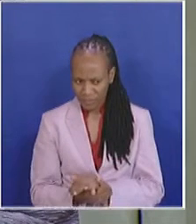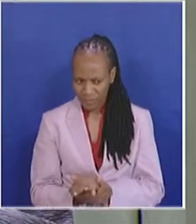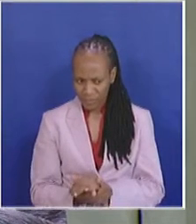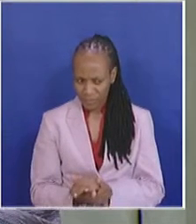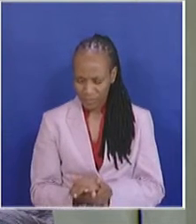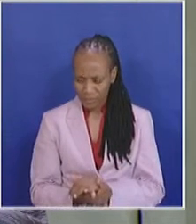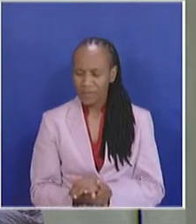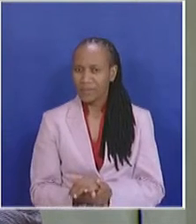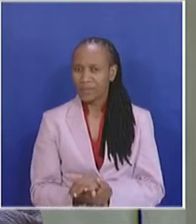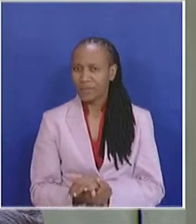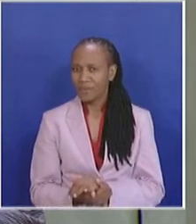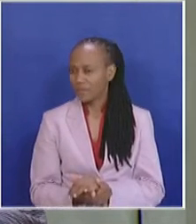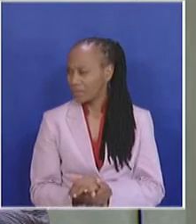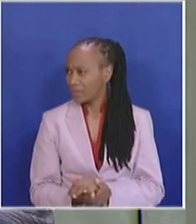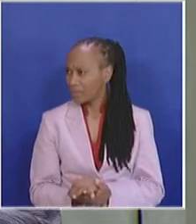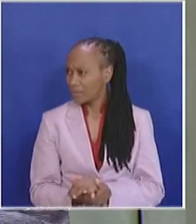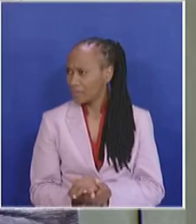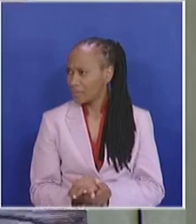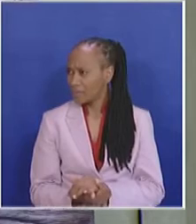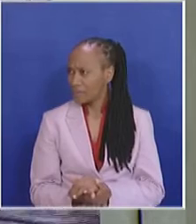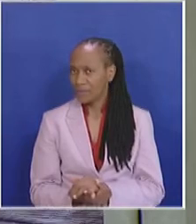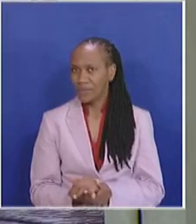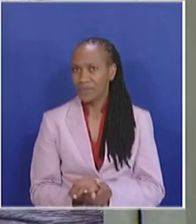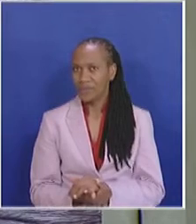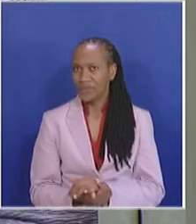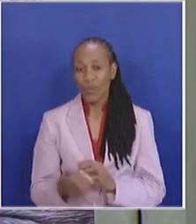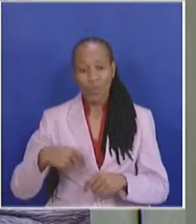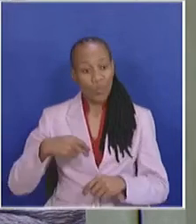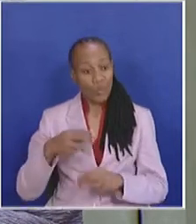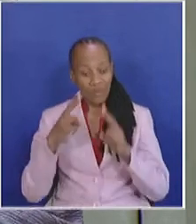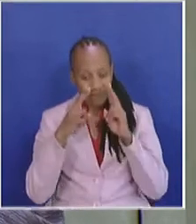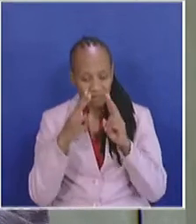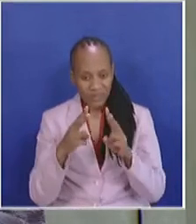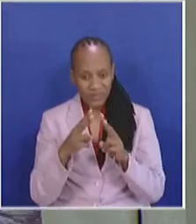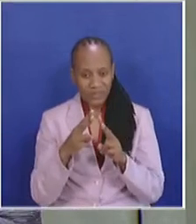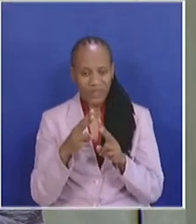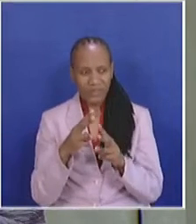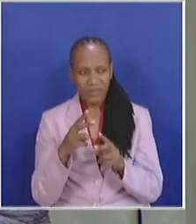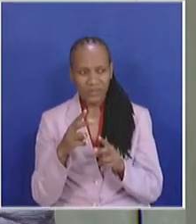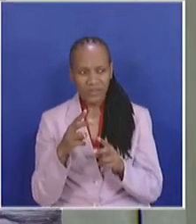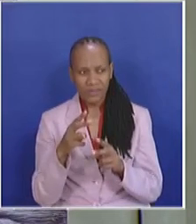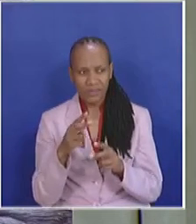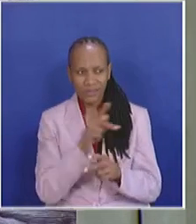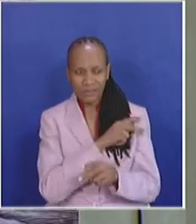the NCOP week in Zululand and Umkhanyakude, Madam Chair, which is the deepest